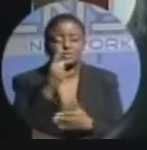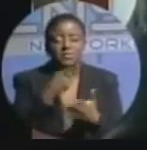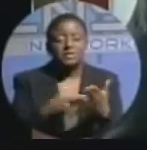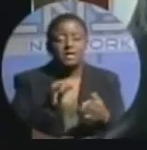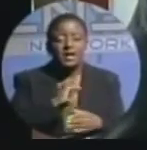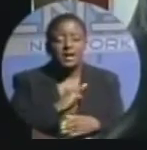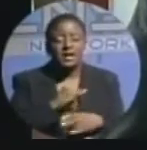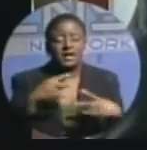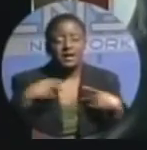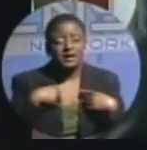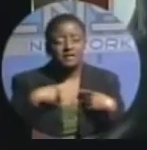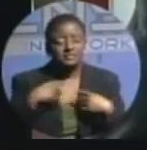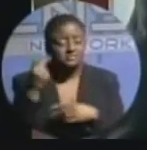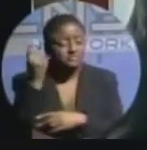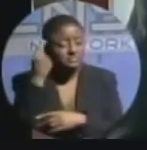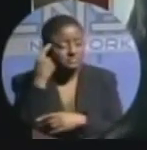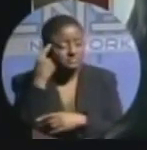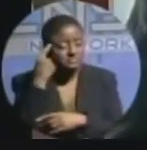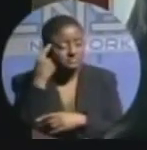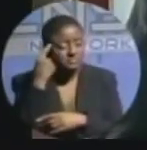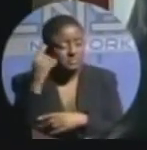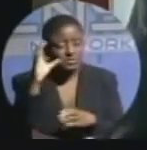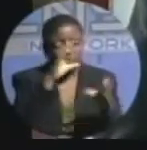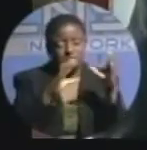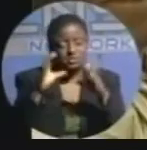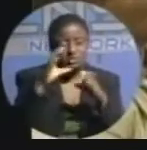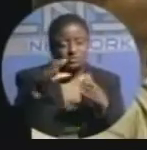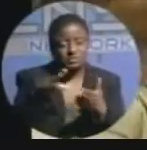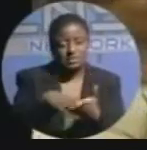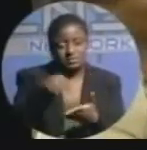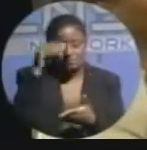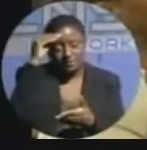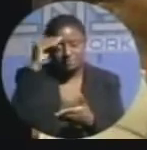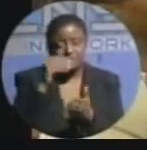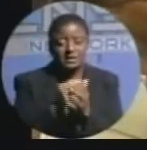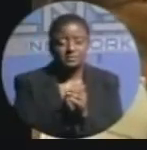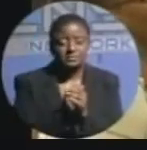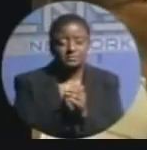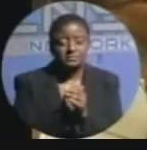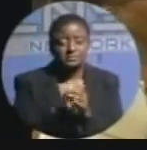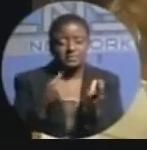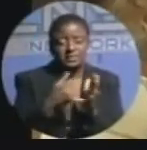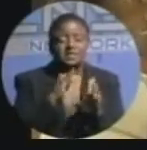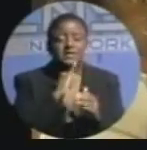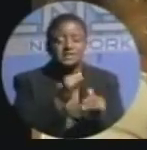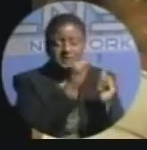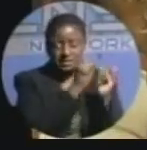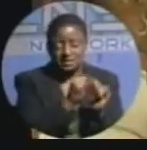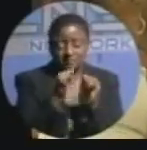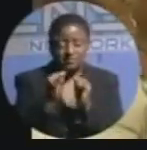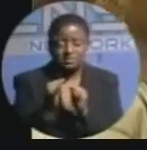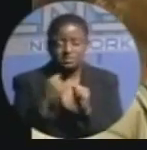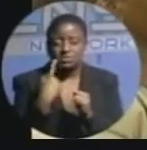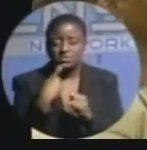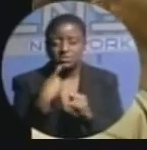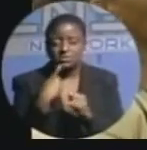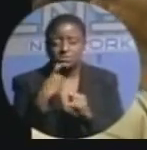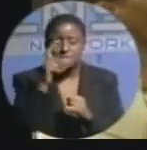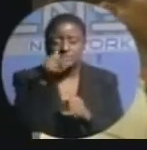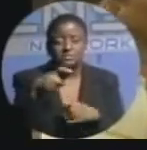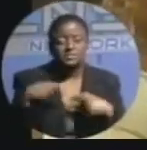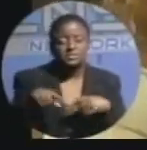I have considered. It is what I have searched and found out. Because it's the individual who has to go